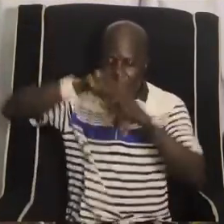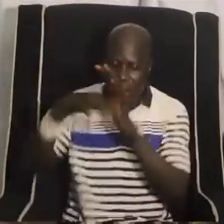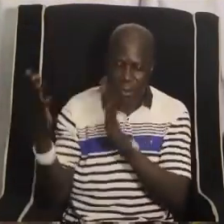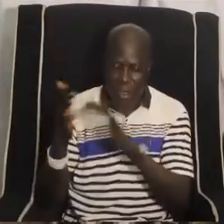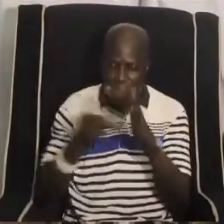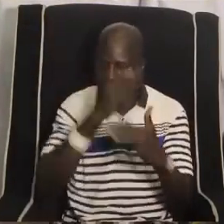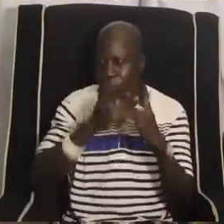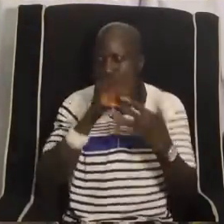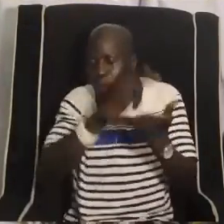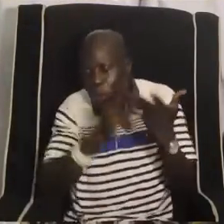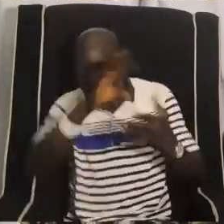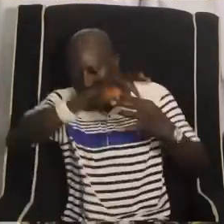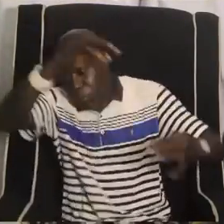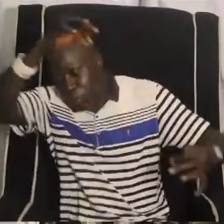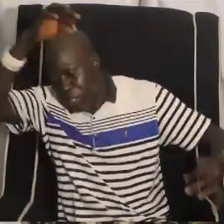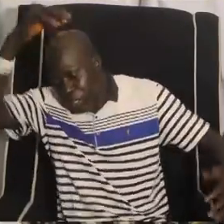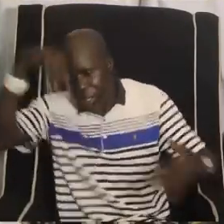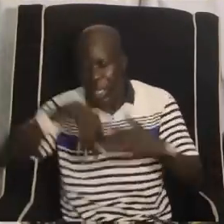fire.